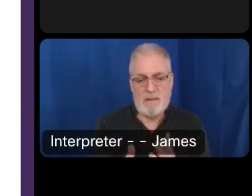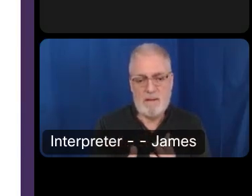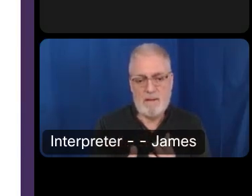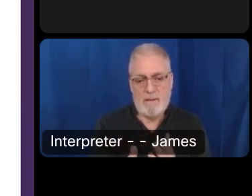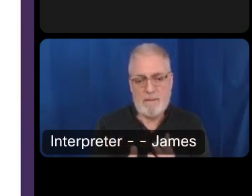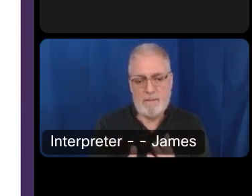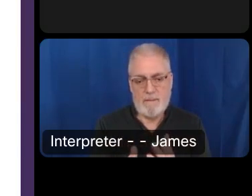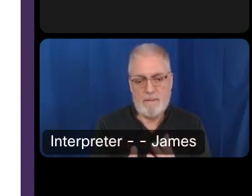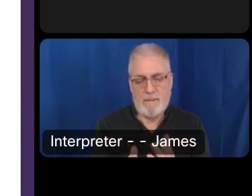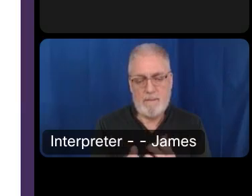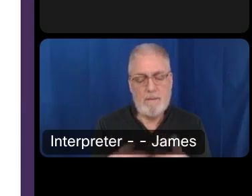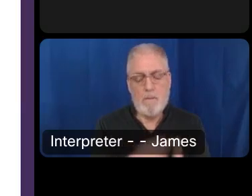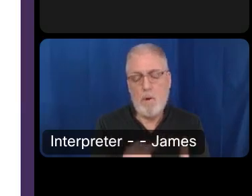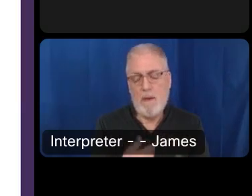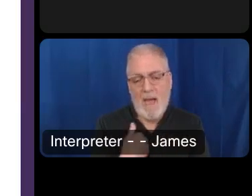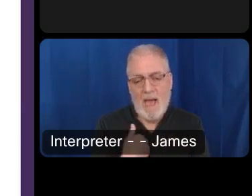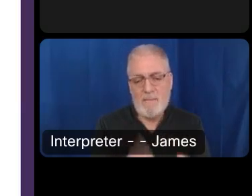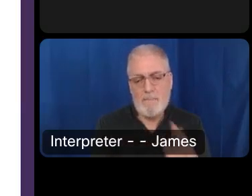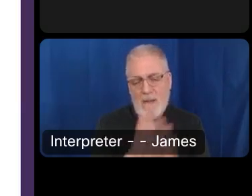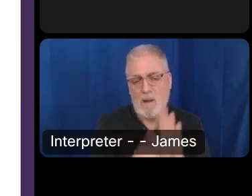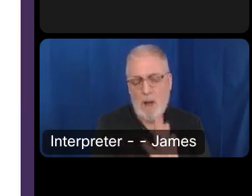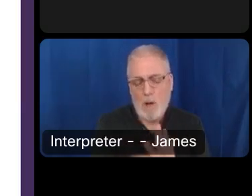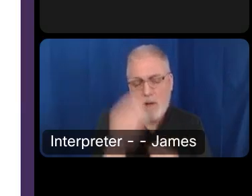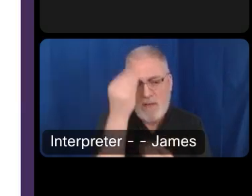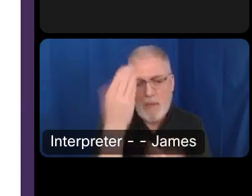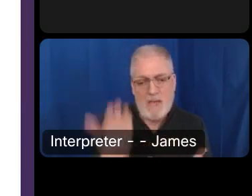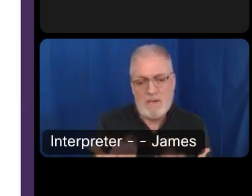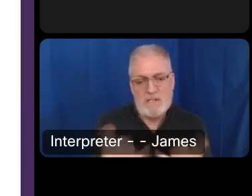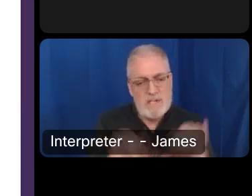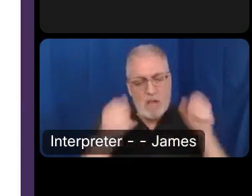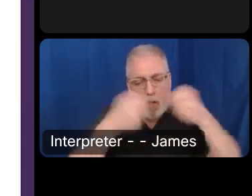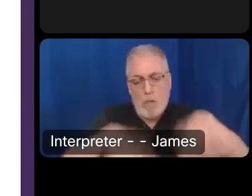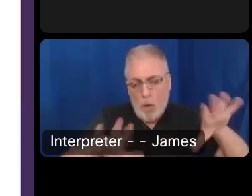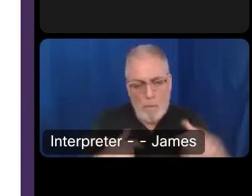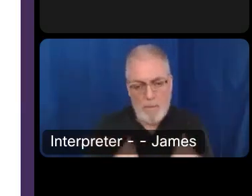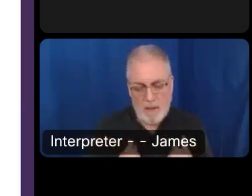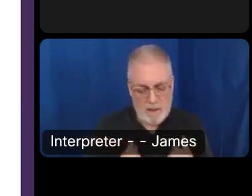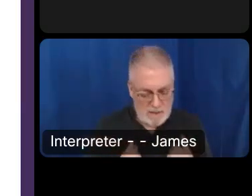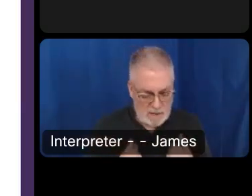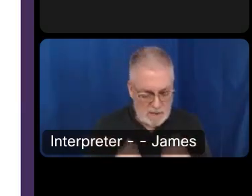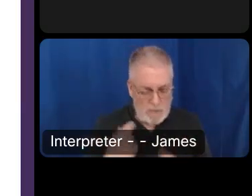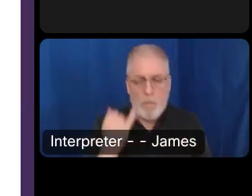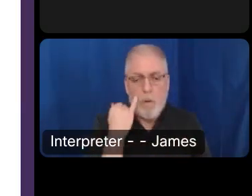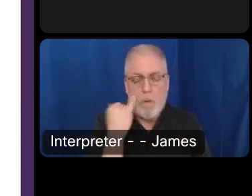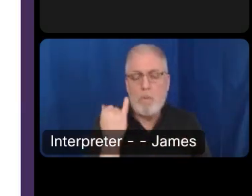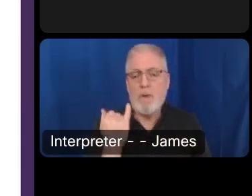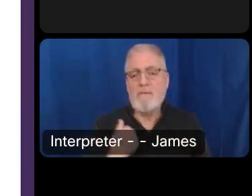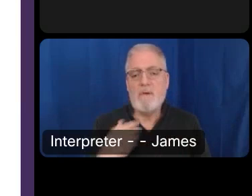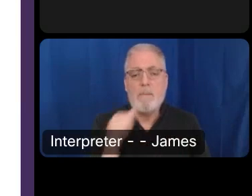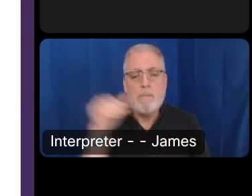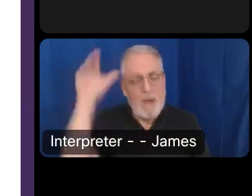disability, disability children or an adult or a teen, to get the information they need to